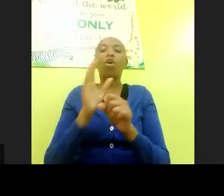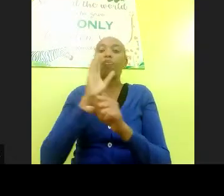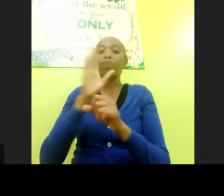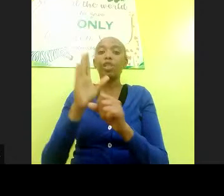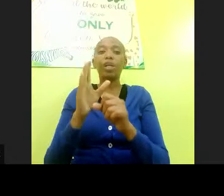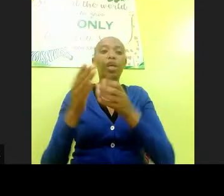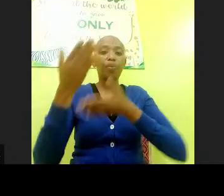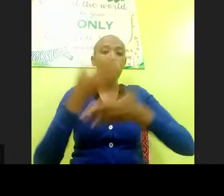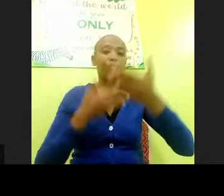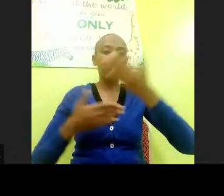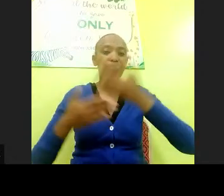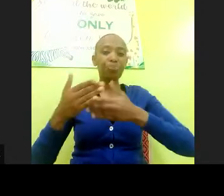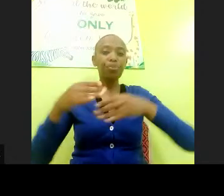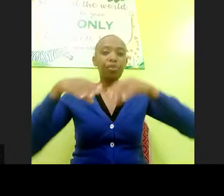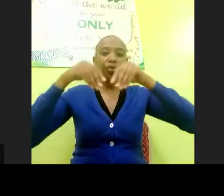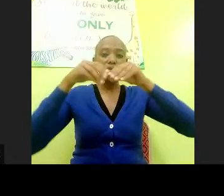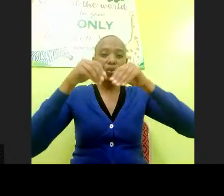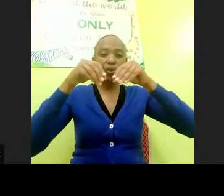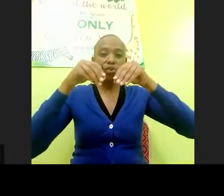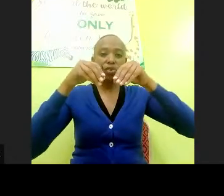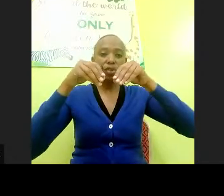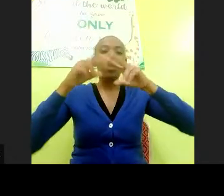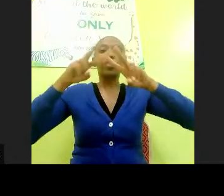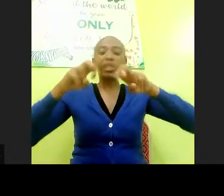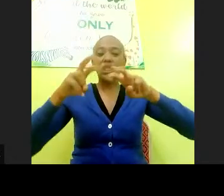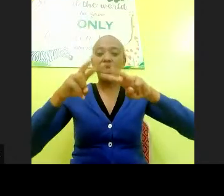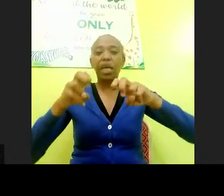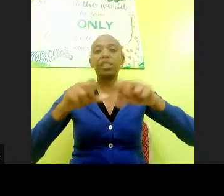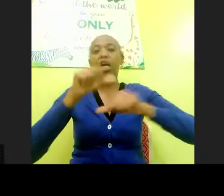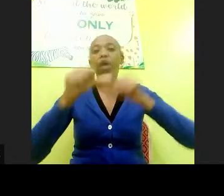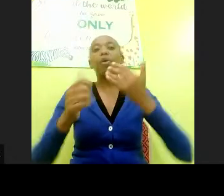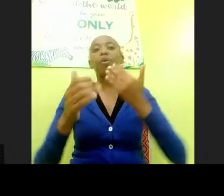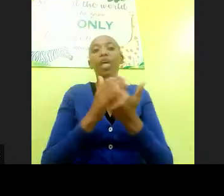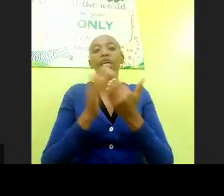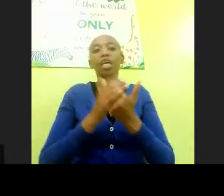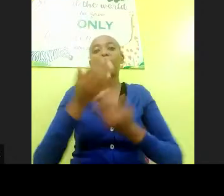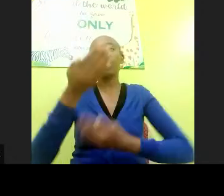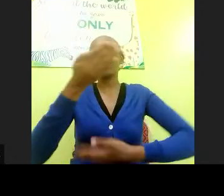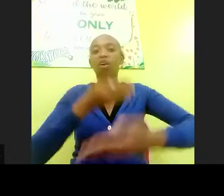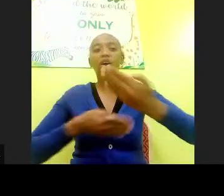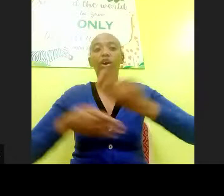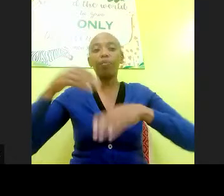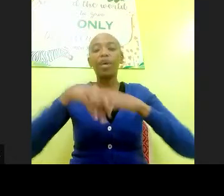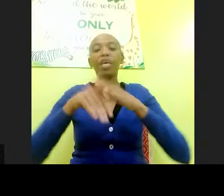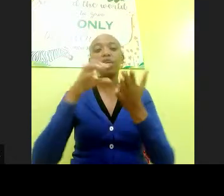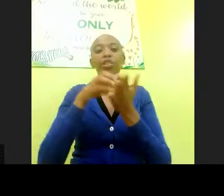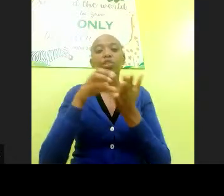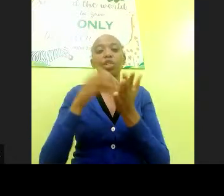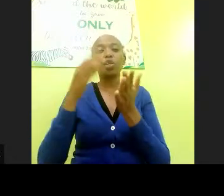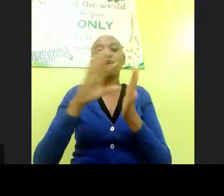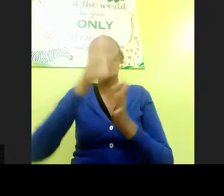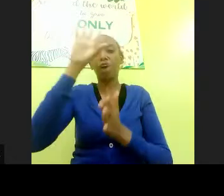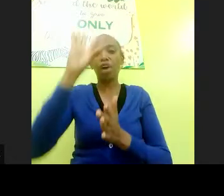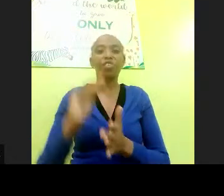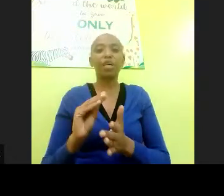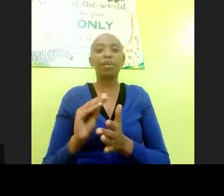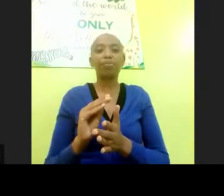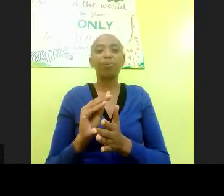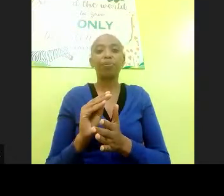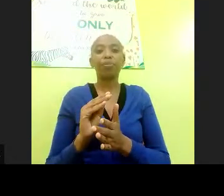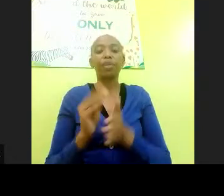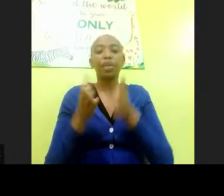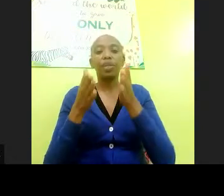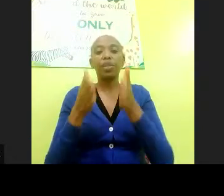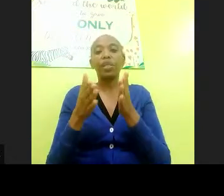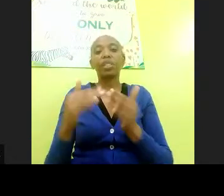a quantitative and qualitative research on the care economy in the context of Africa. This